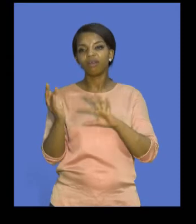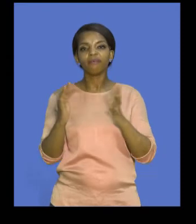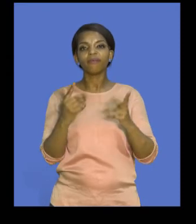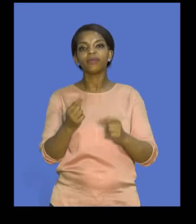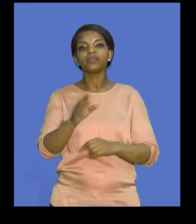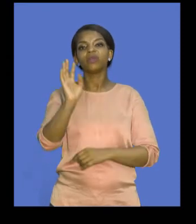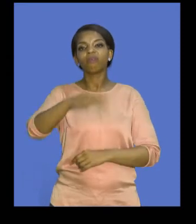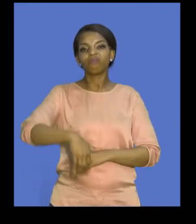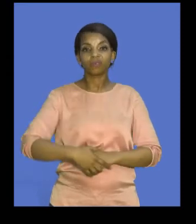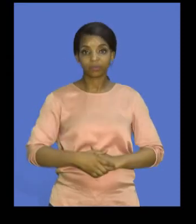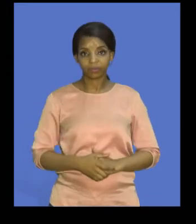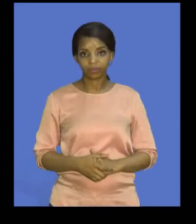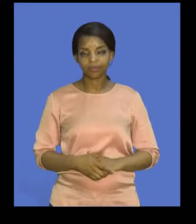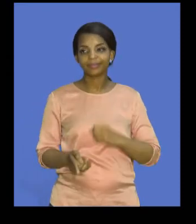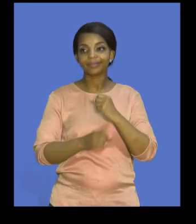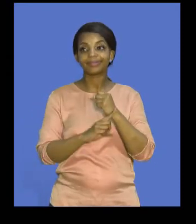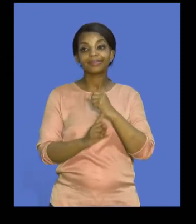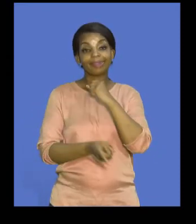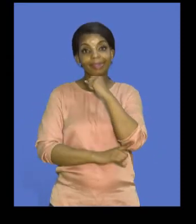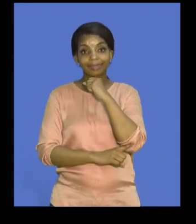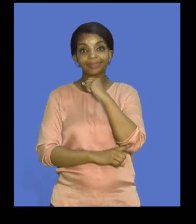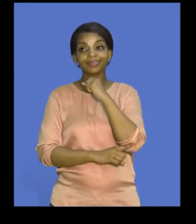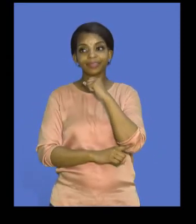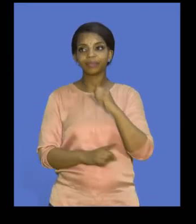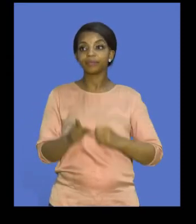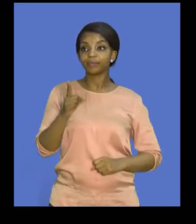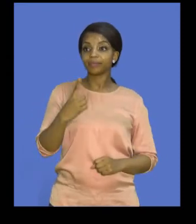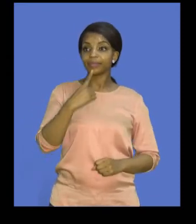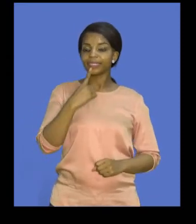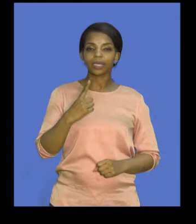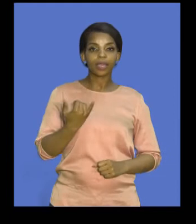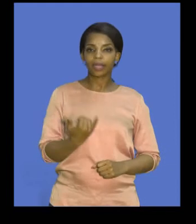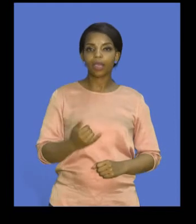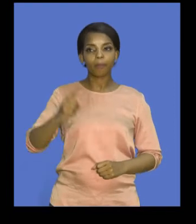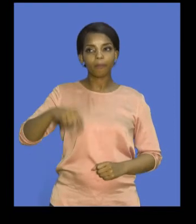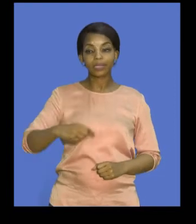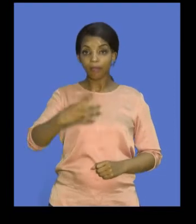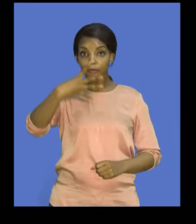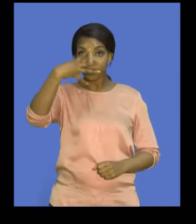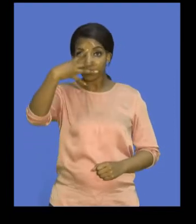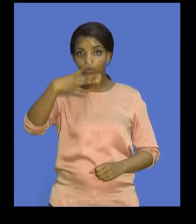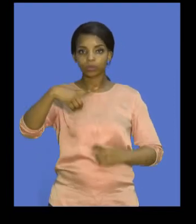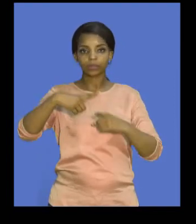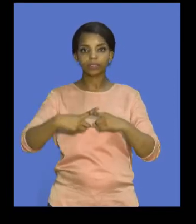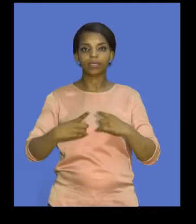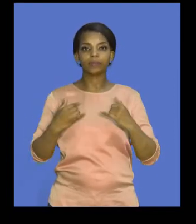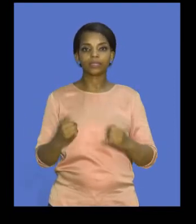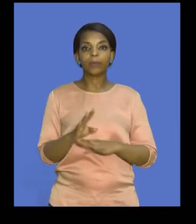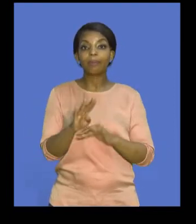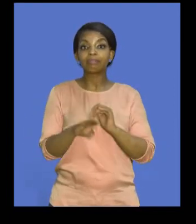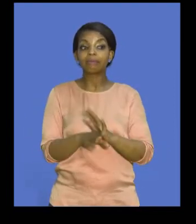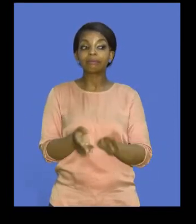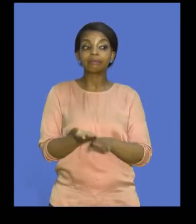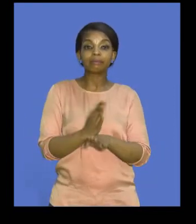last trial says that Q1 must be 4 times as bigger as its original charge. So if it was